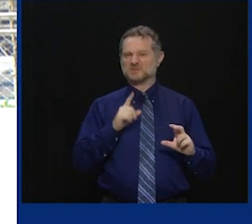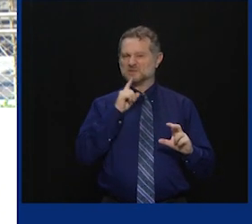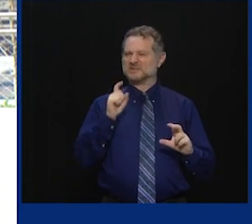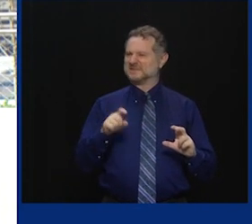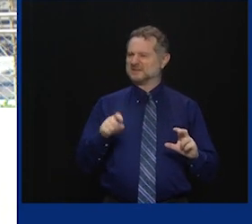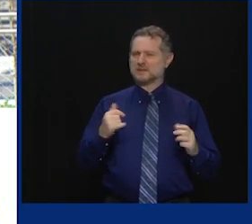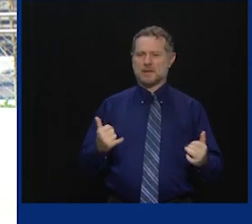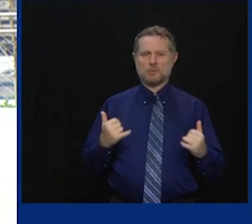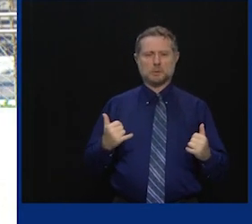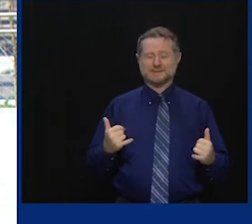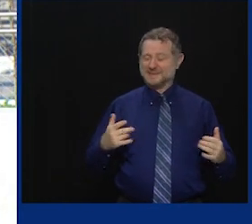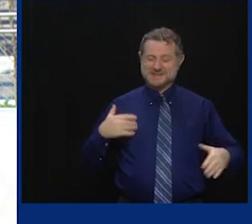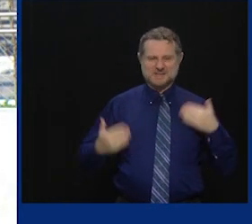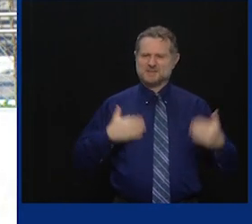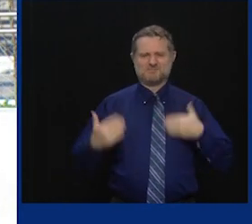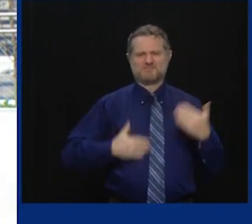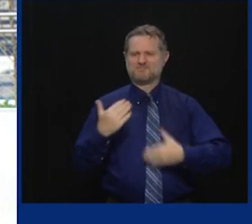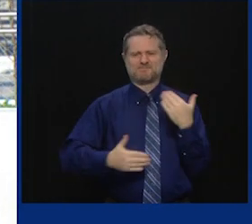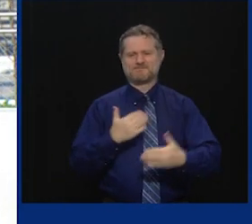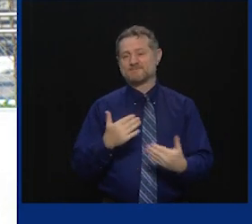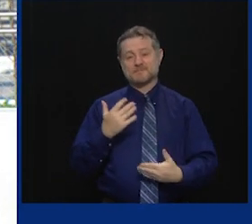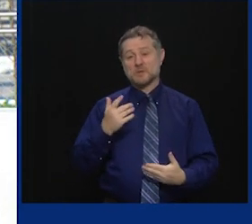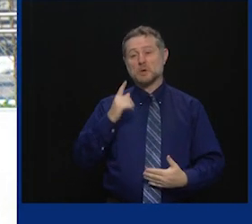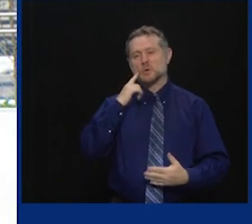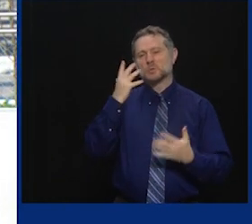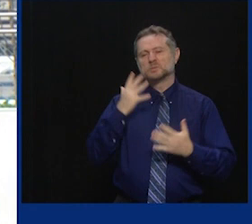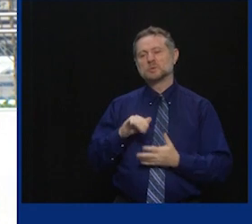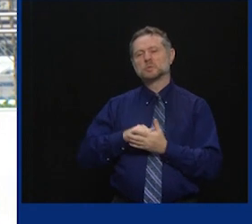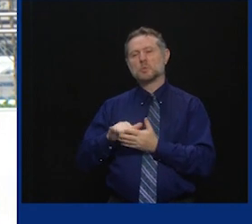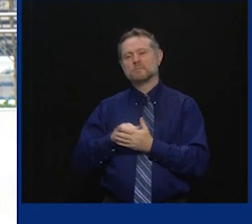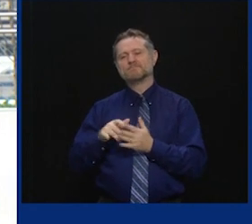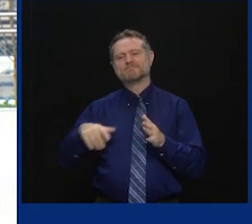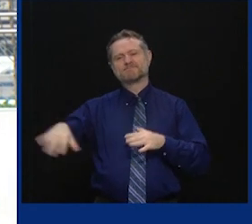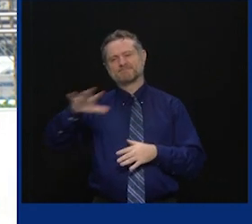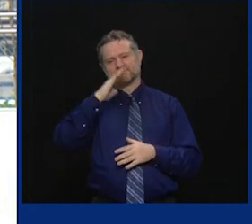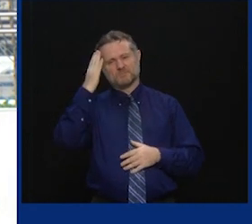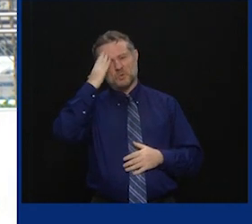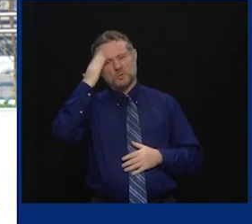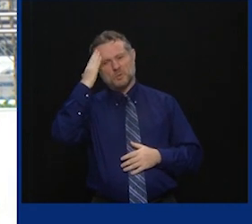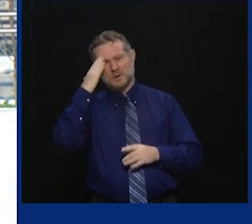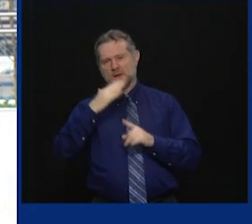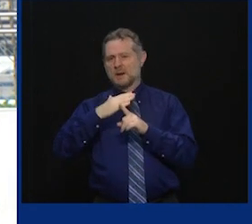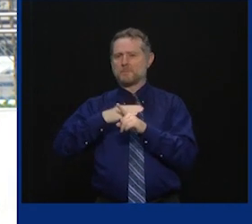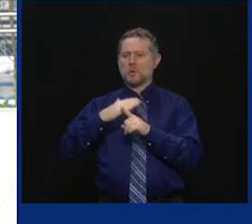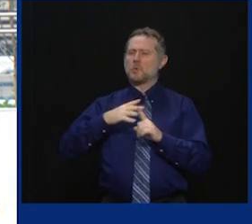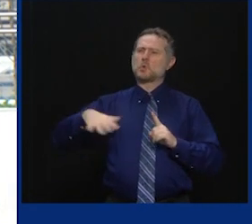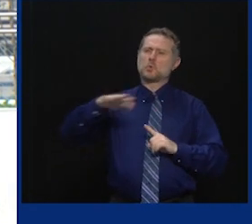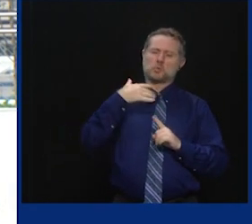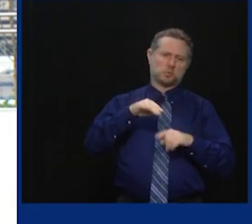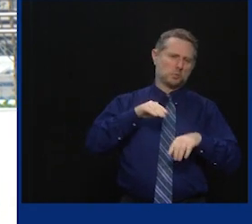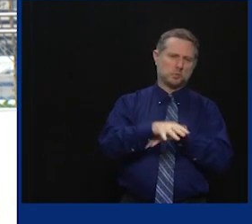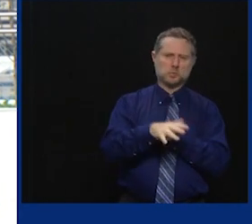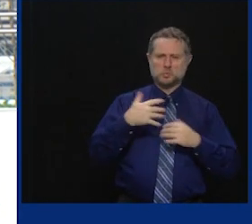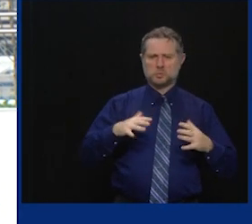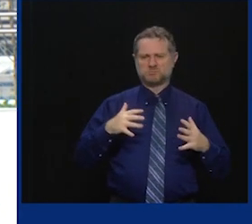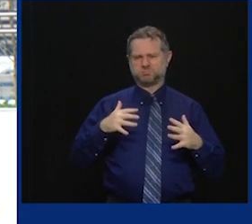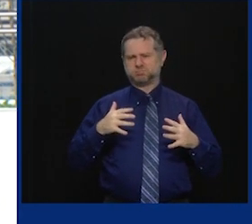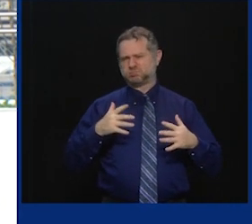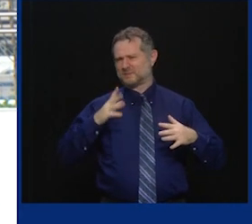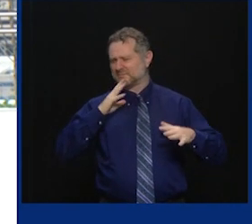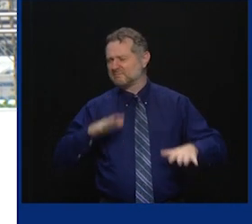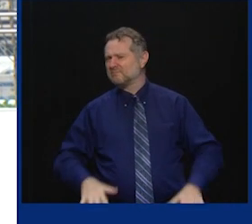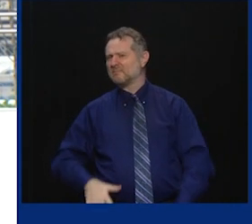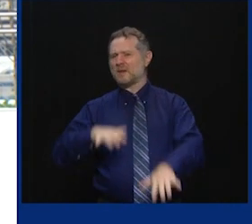New Yorkers know firsthand the devastating impacts of climate change, from catastrophic flooding like we just witnessed with Hurricane